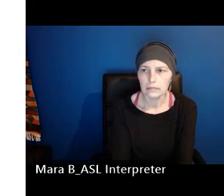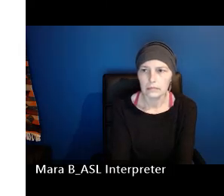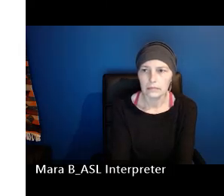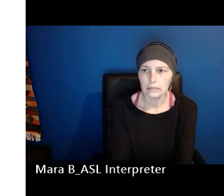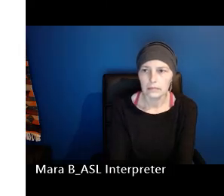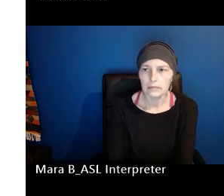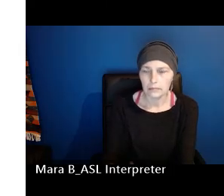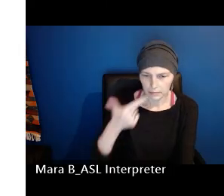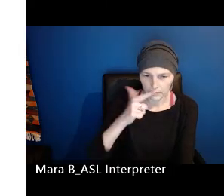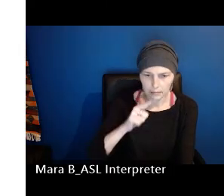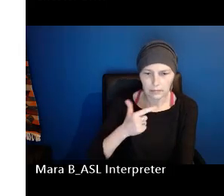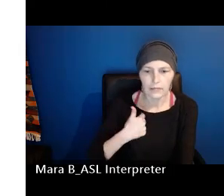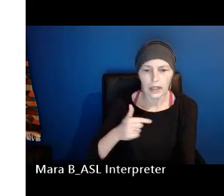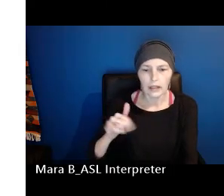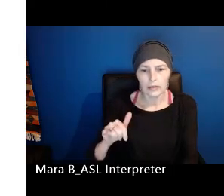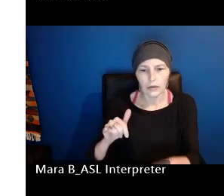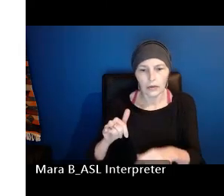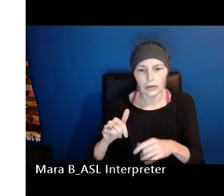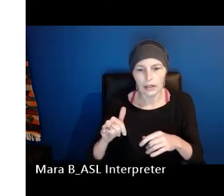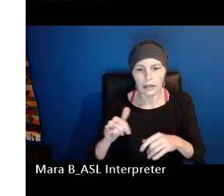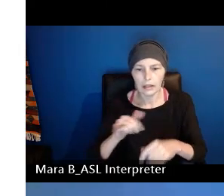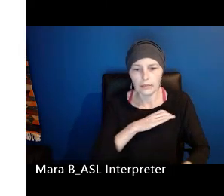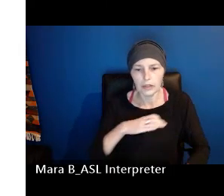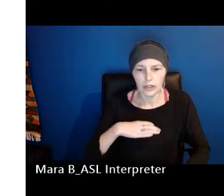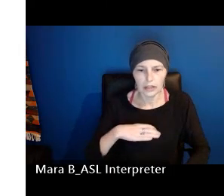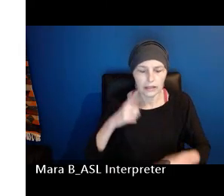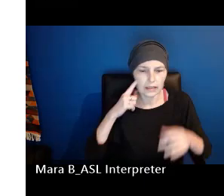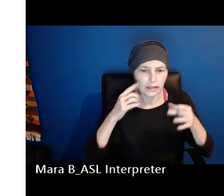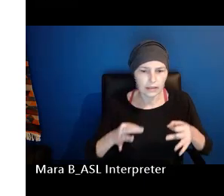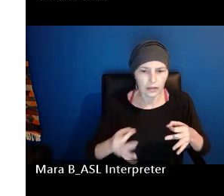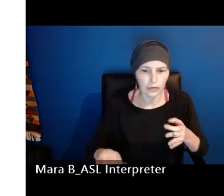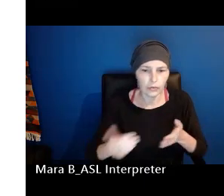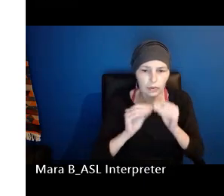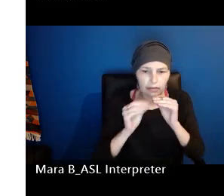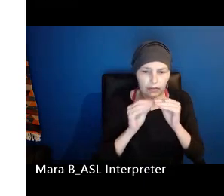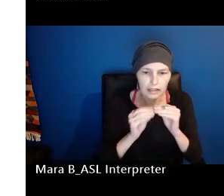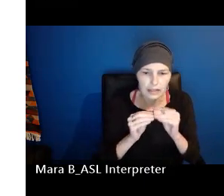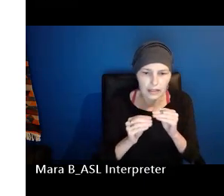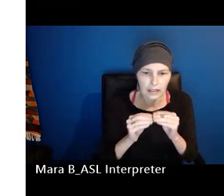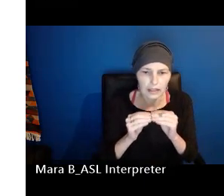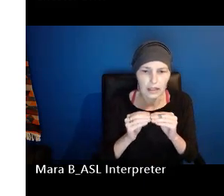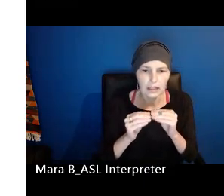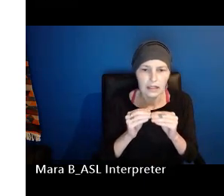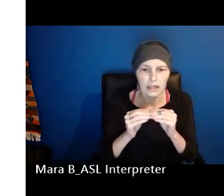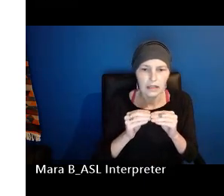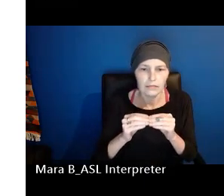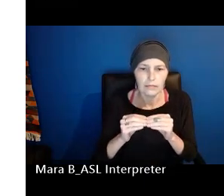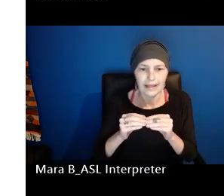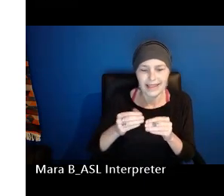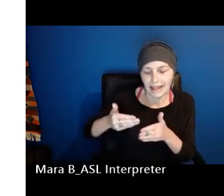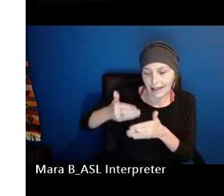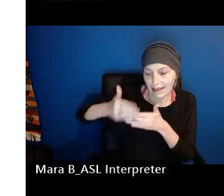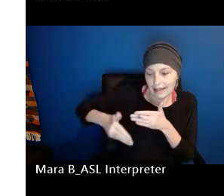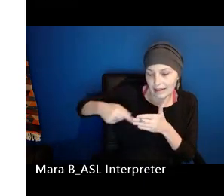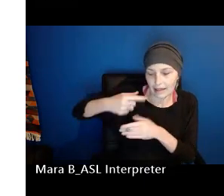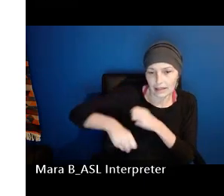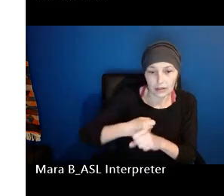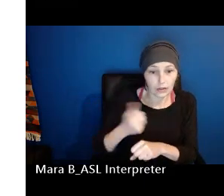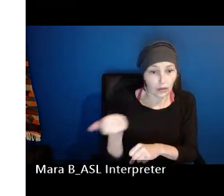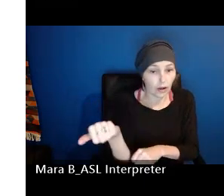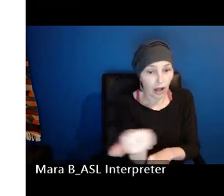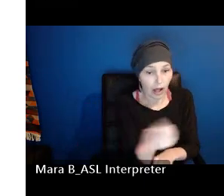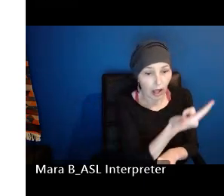dedicated to revising the PNDZs by the end of this year. So any of the feedback that we're receiving along the way today, as